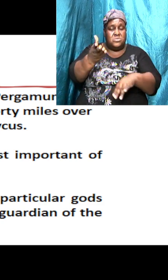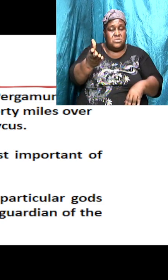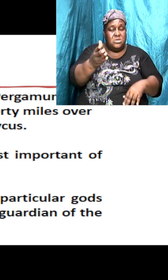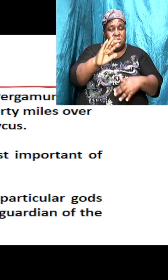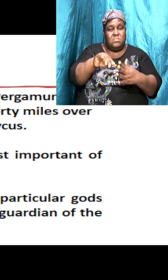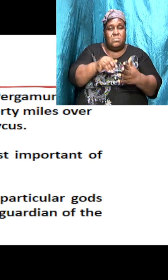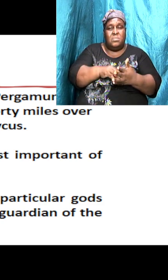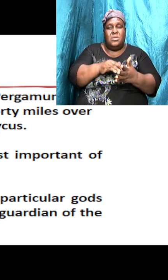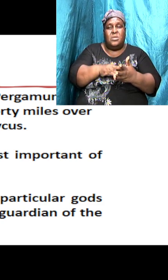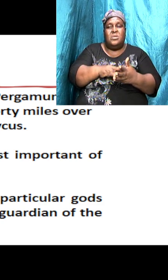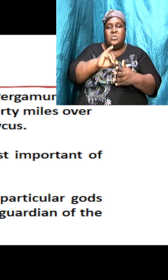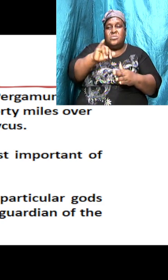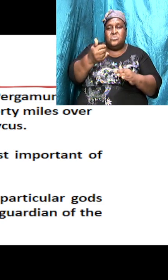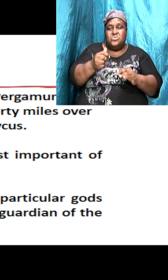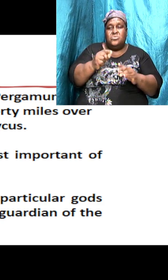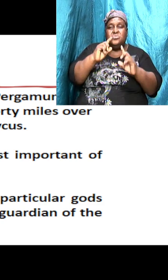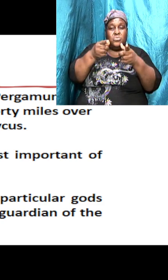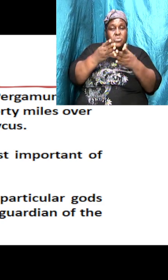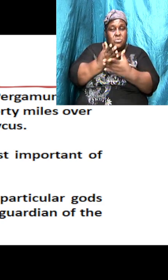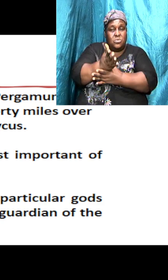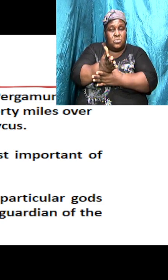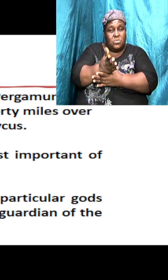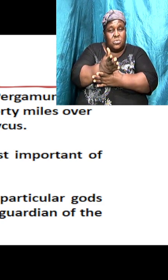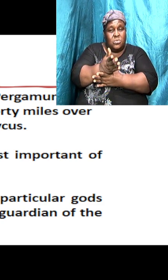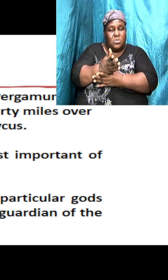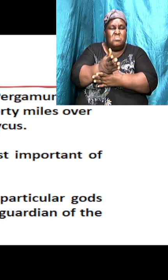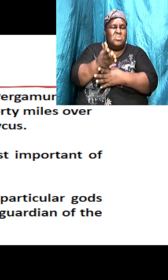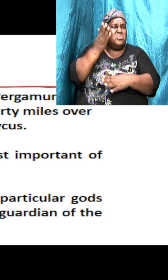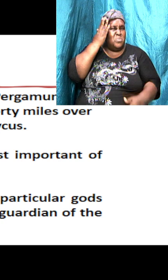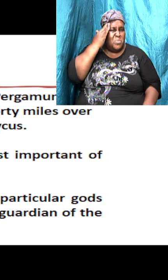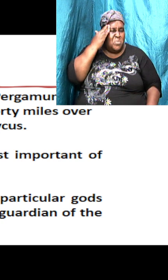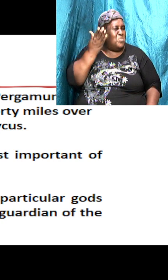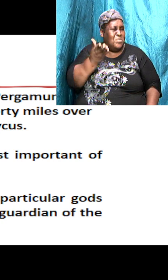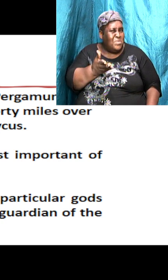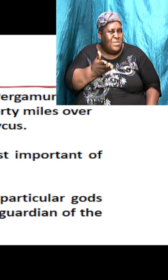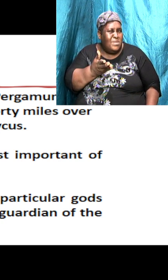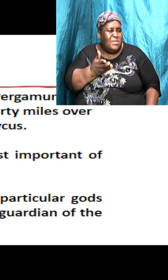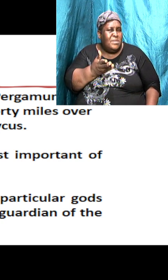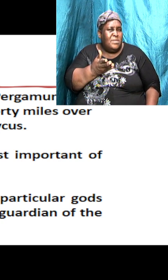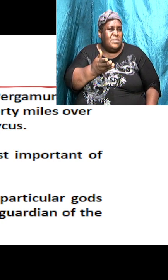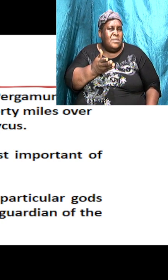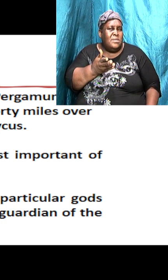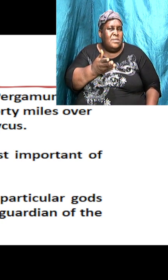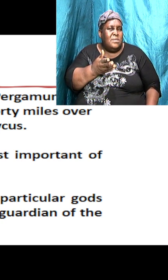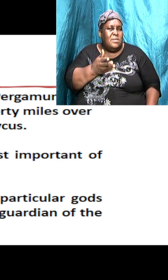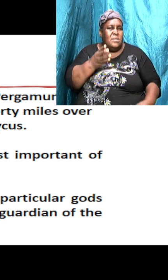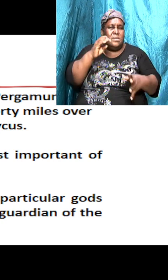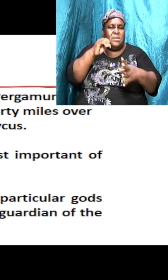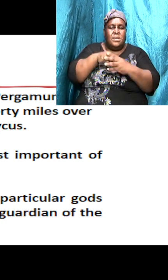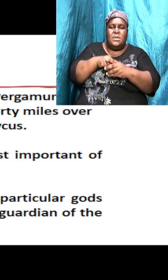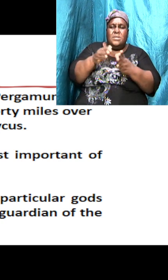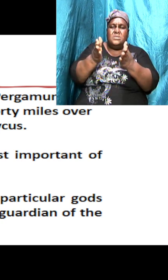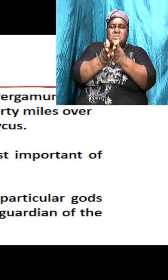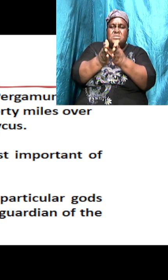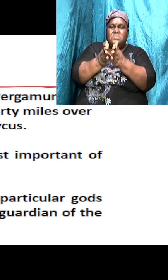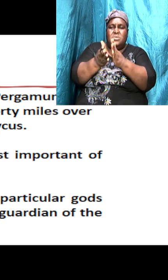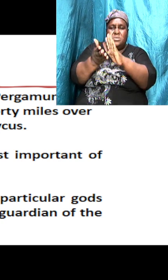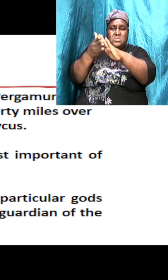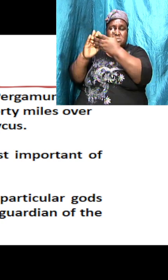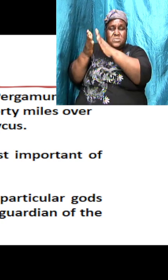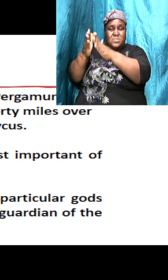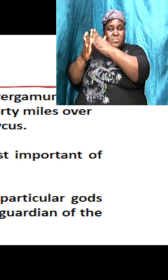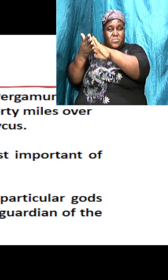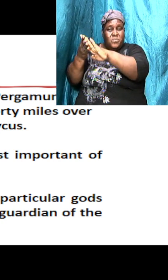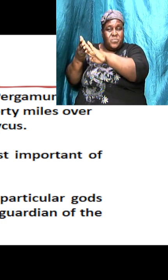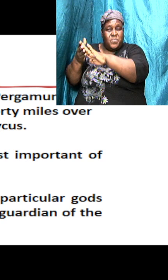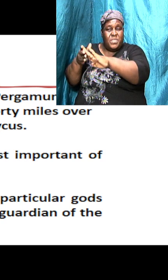but they were just going through. But notice that in this small city, there